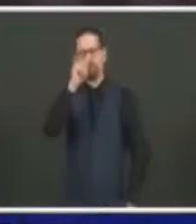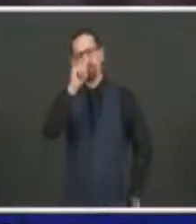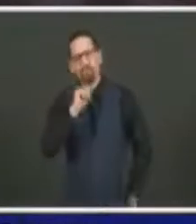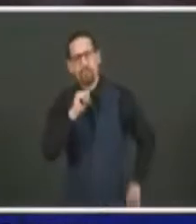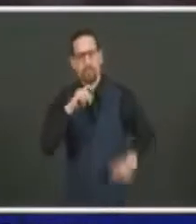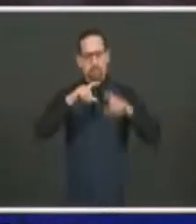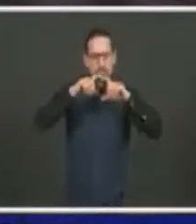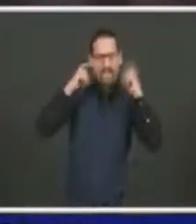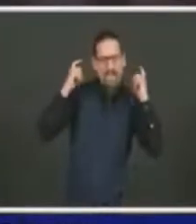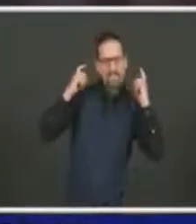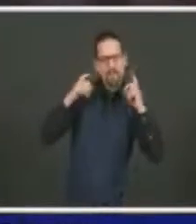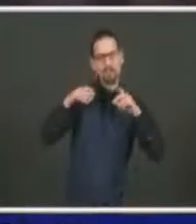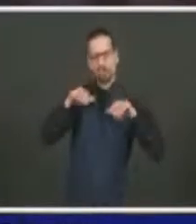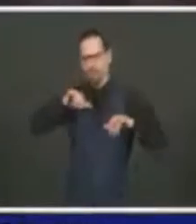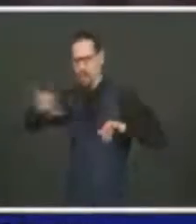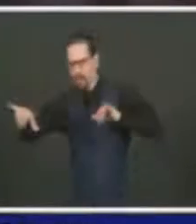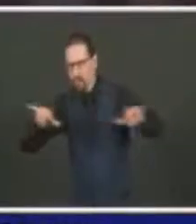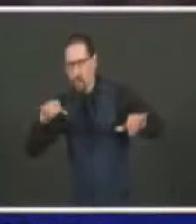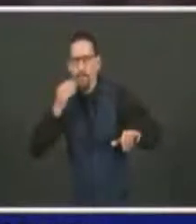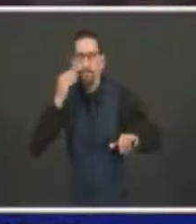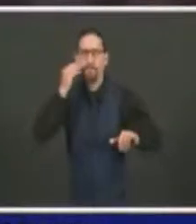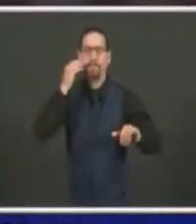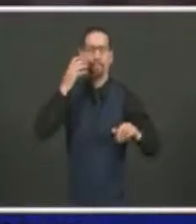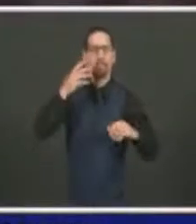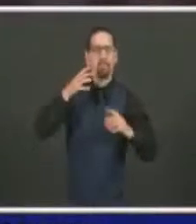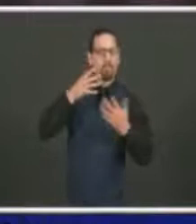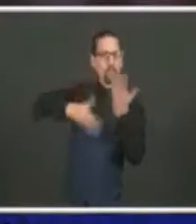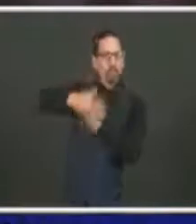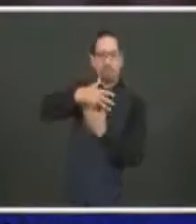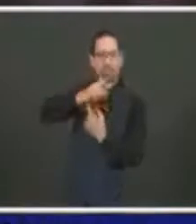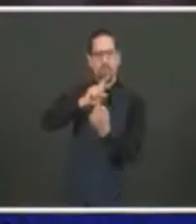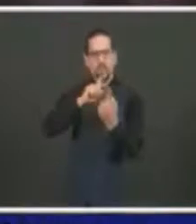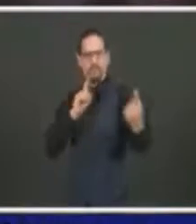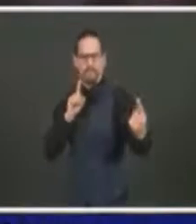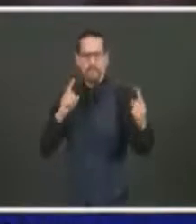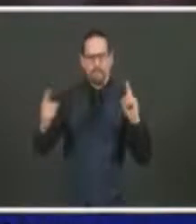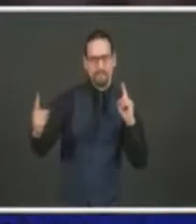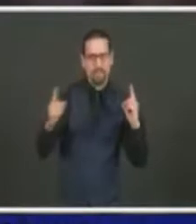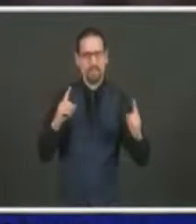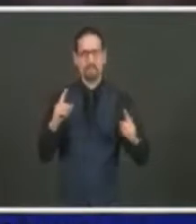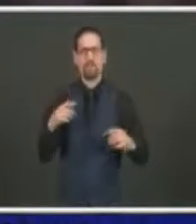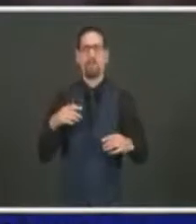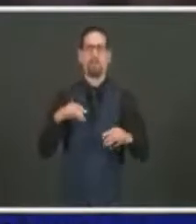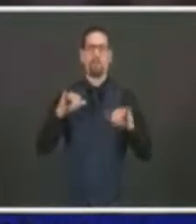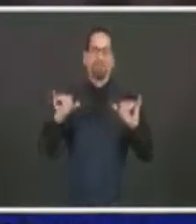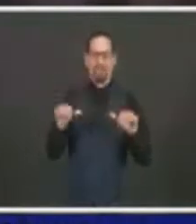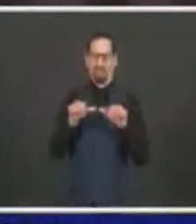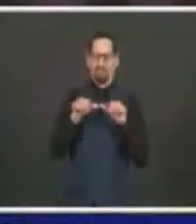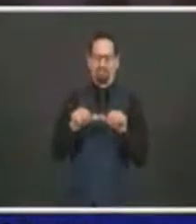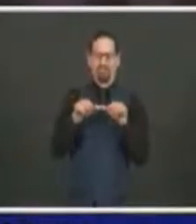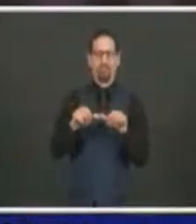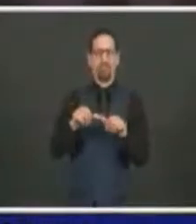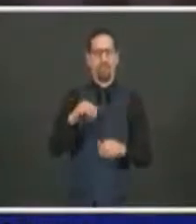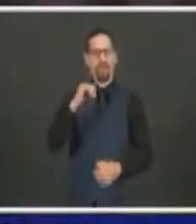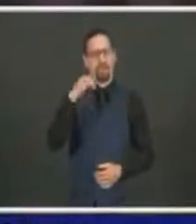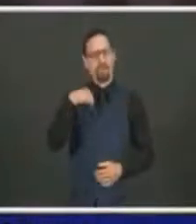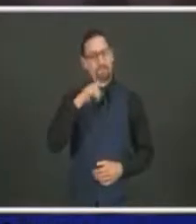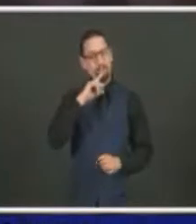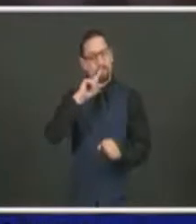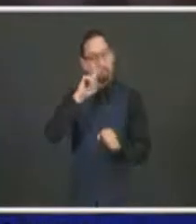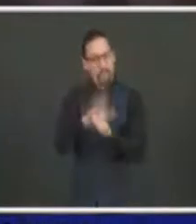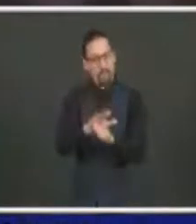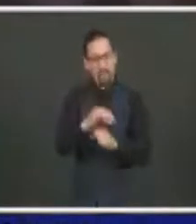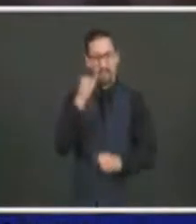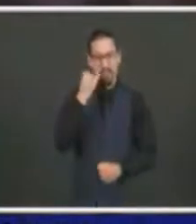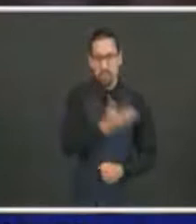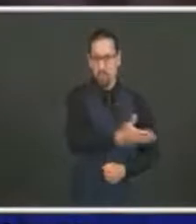feet apart. And I promise you this, if you stop following the rules, we'll have to shut down the economy again because we're